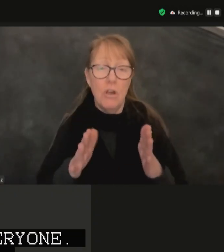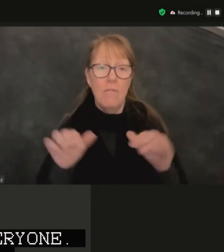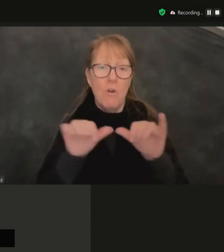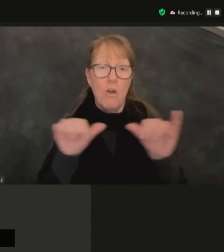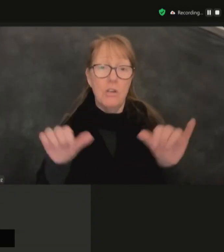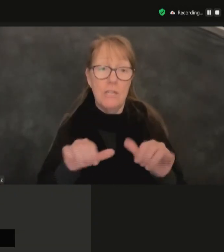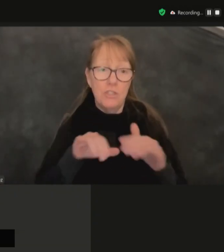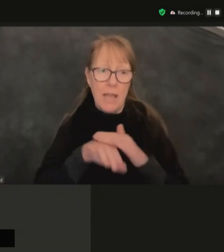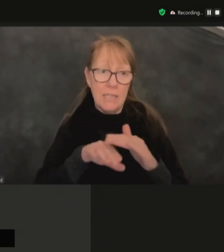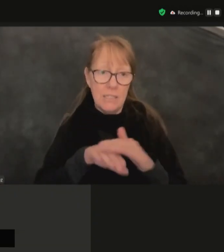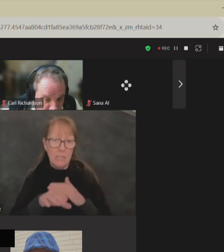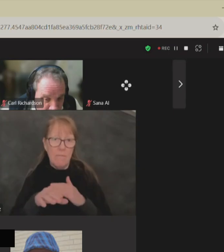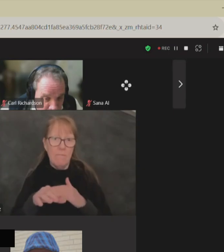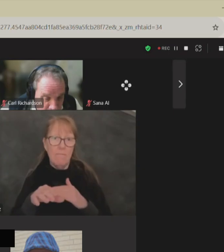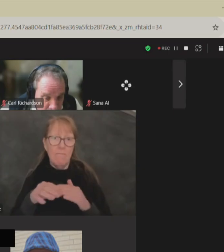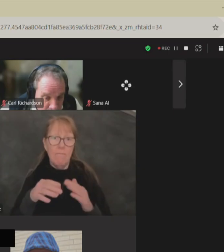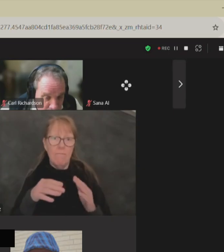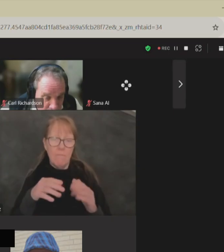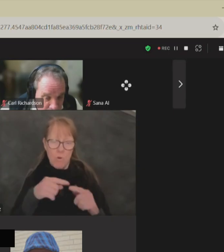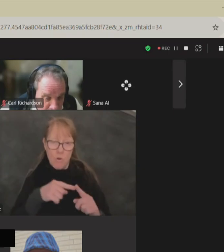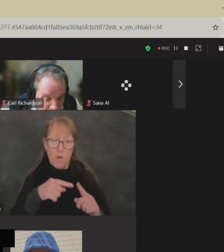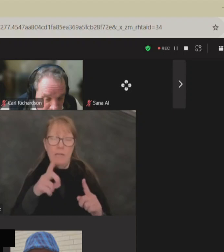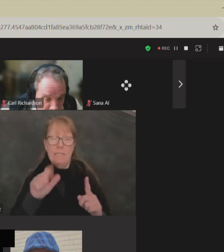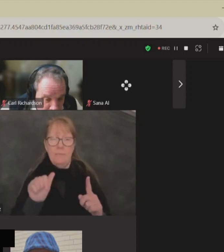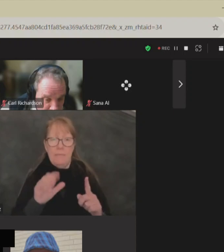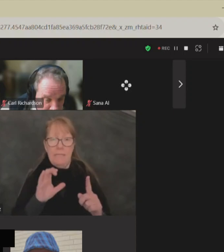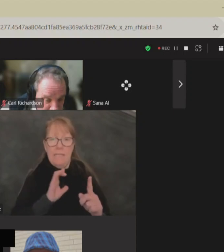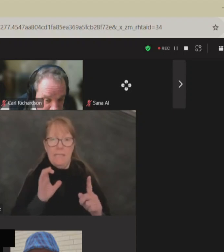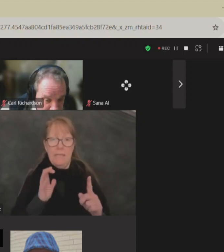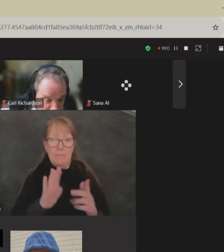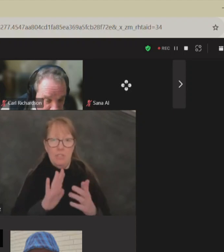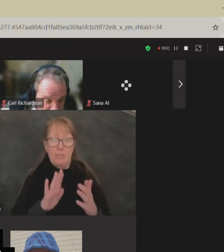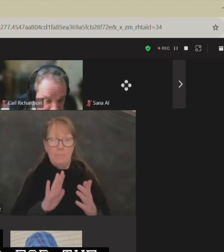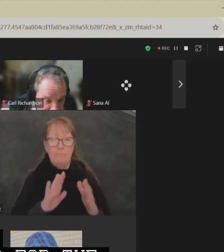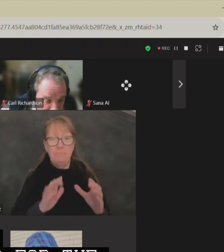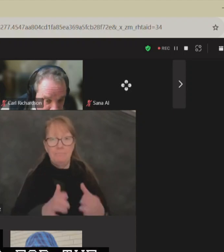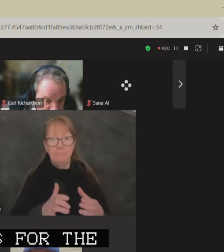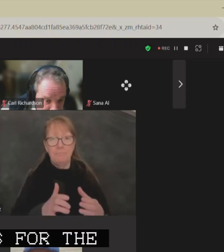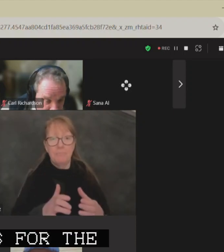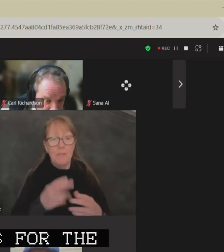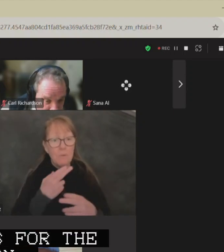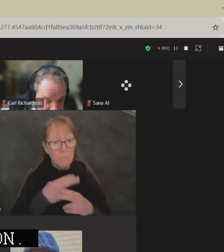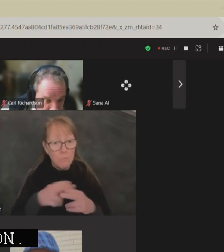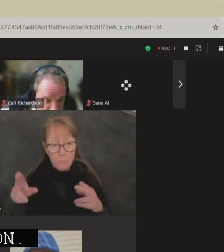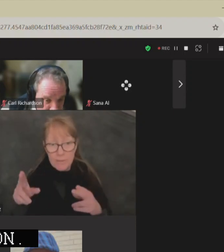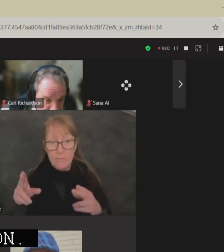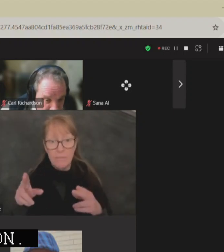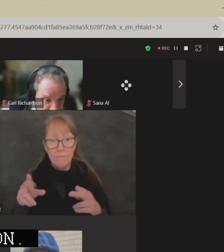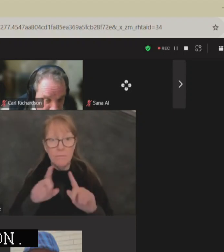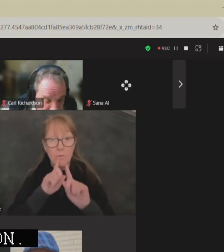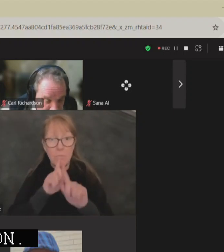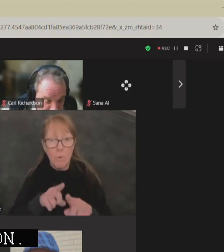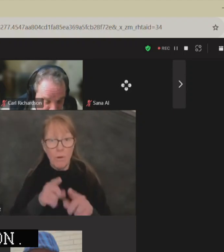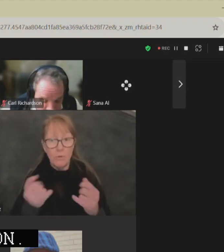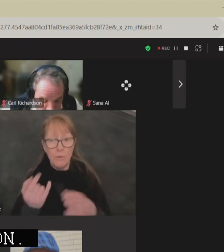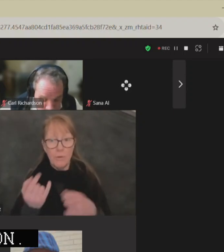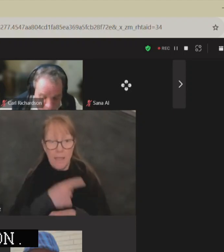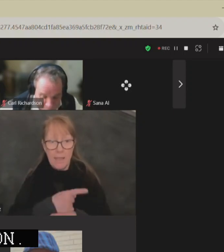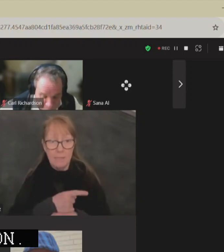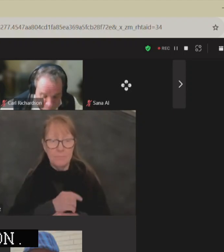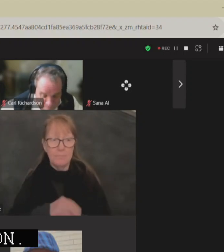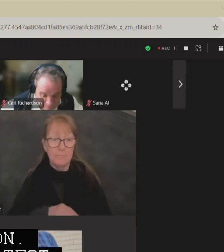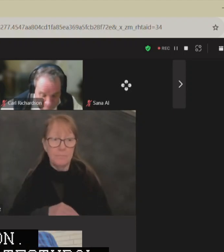the Disabilities Commission. I have a brief Architectural Access report today,